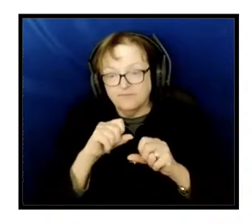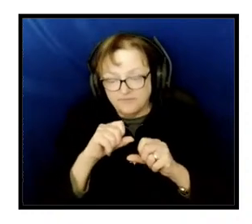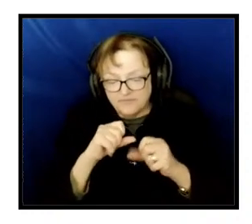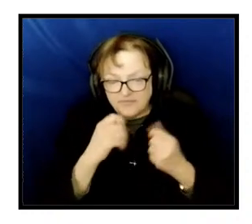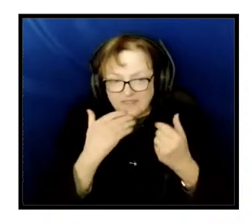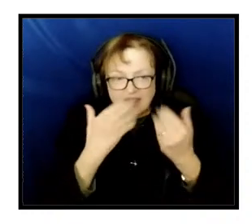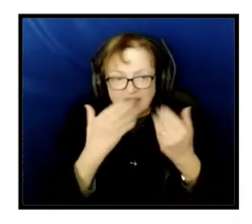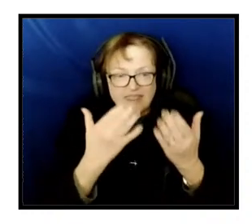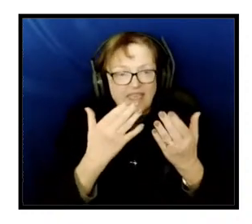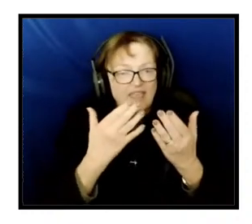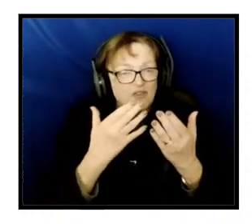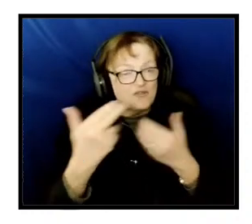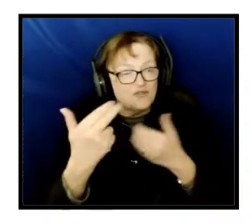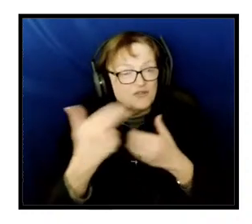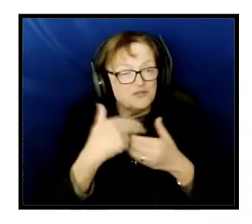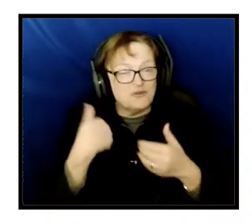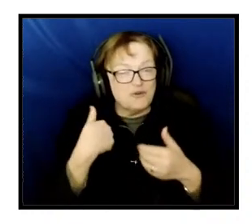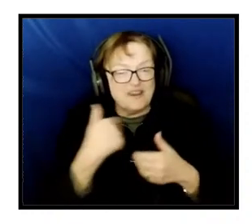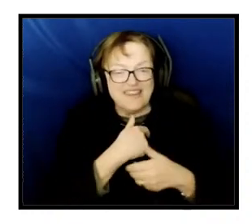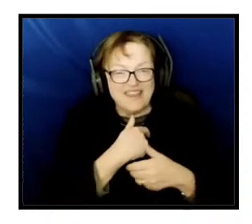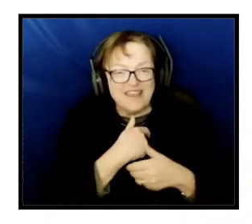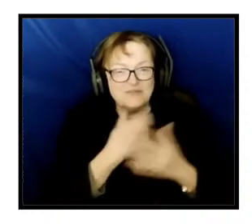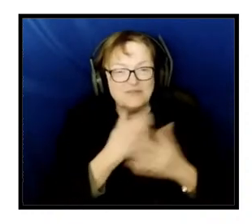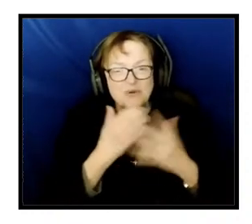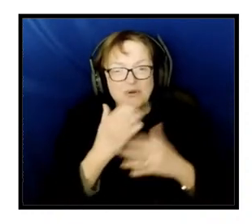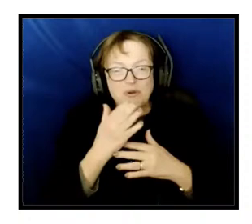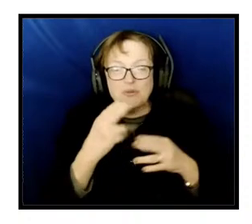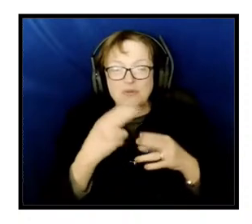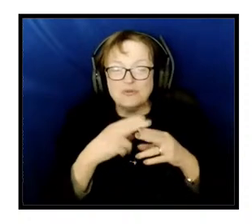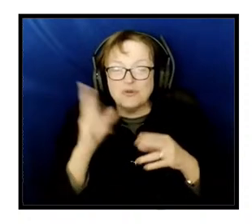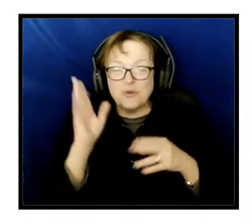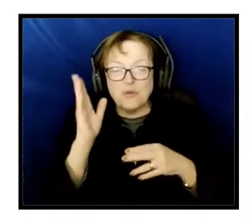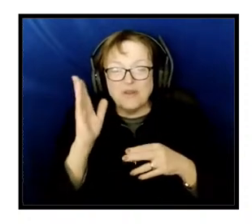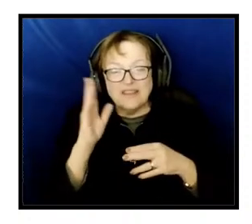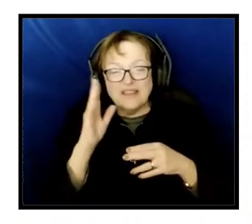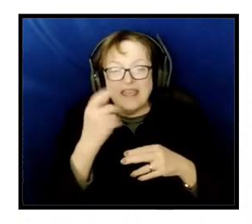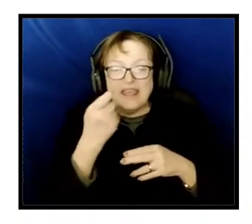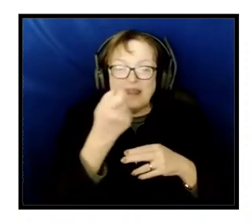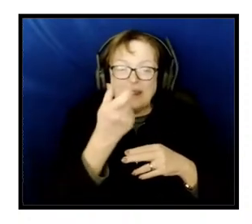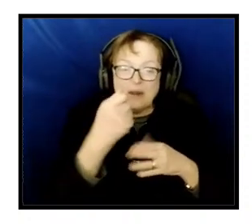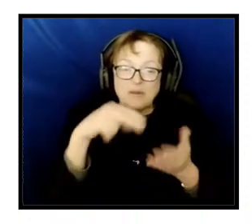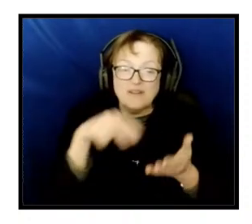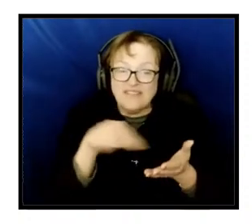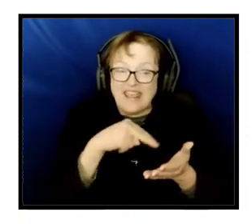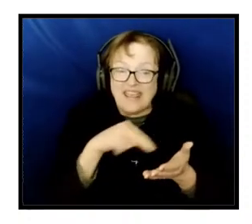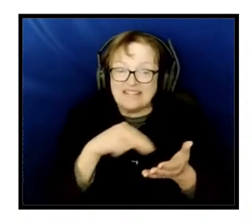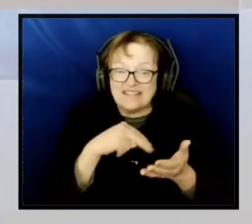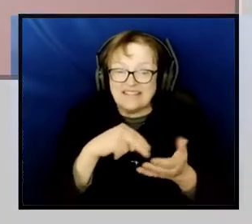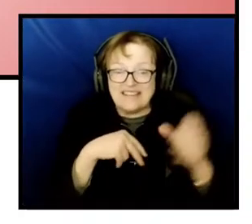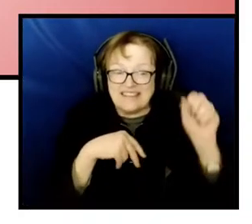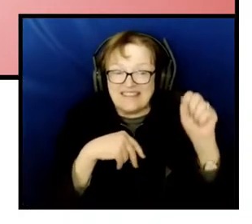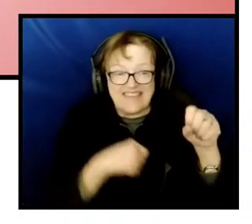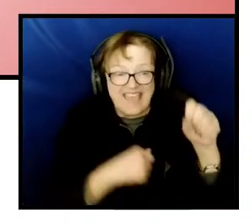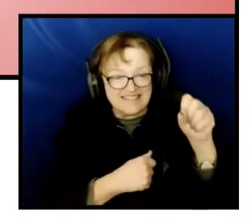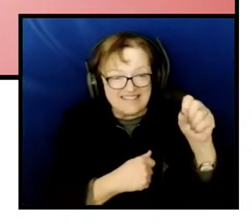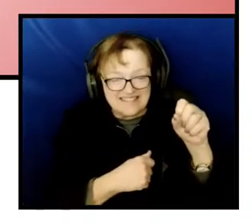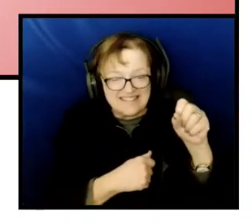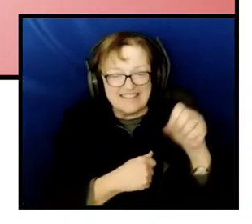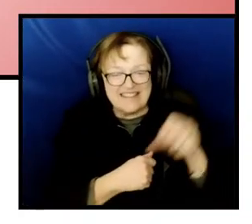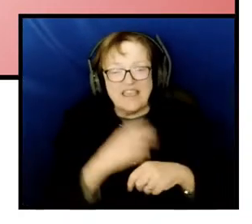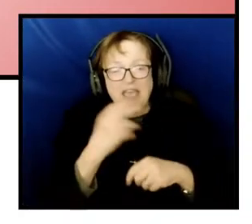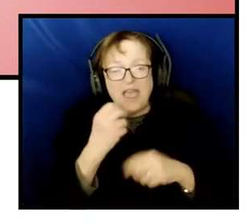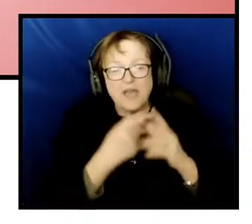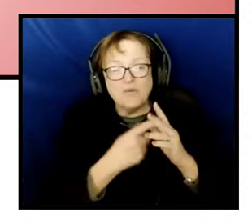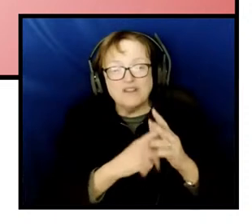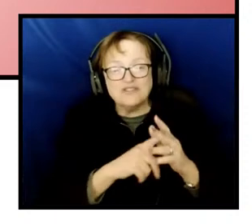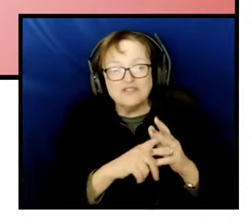joining us today. We're going to walk through a short presentation and do a little bit of dancing. Yes. So I want to begin just